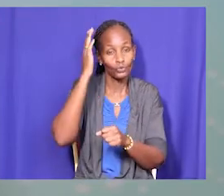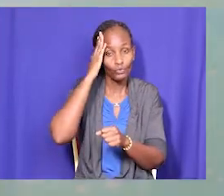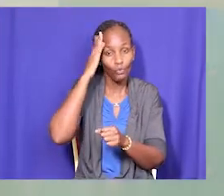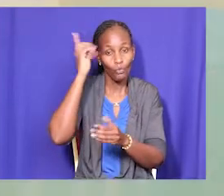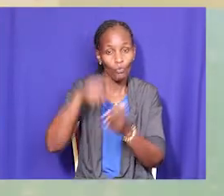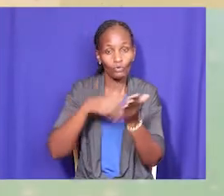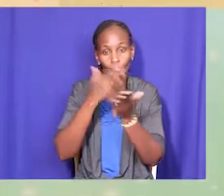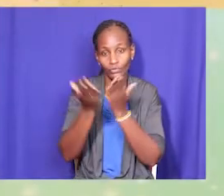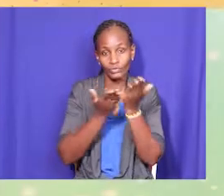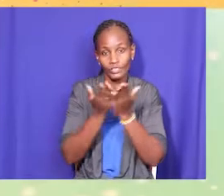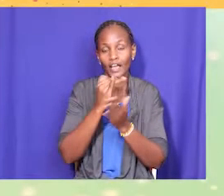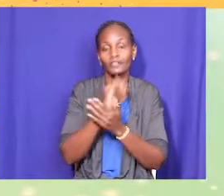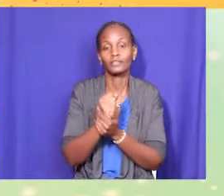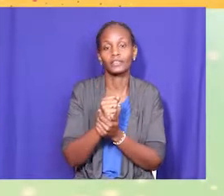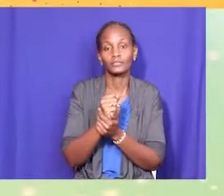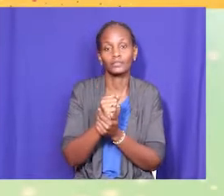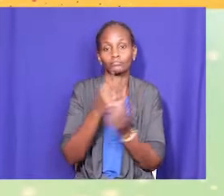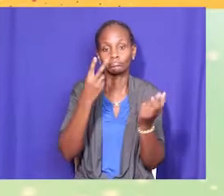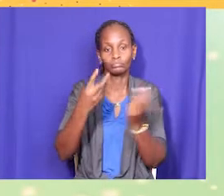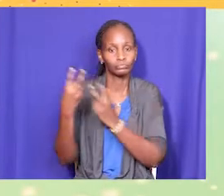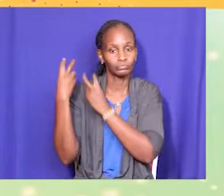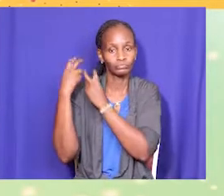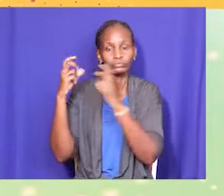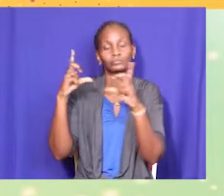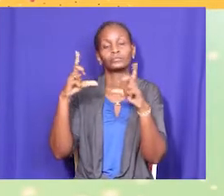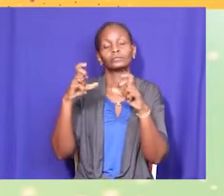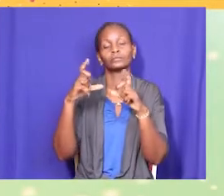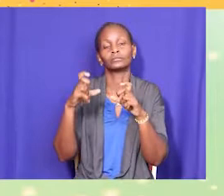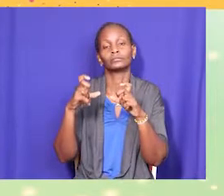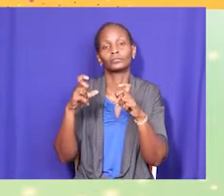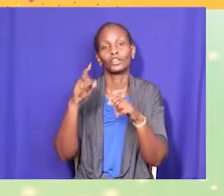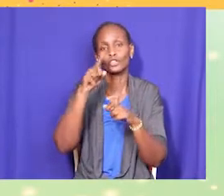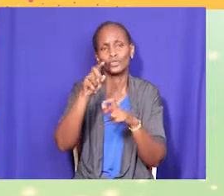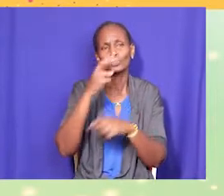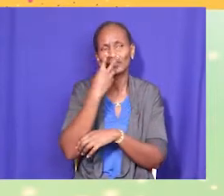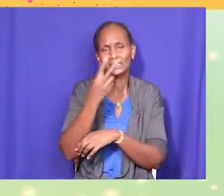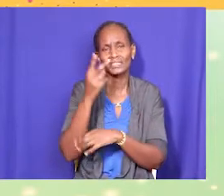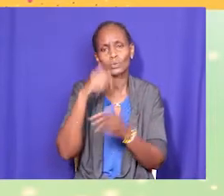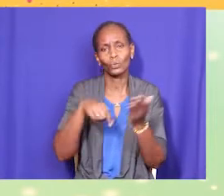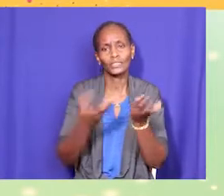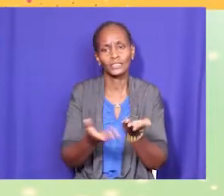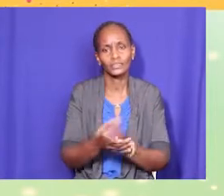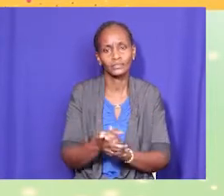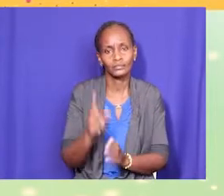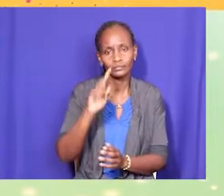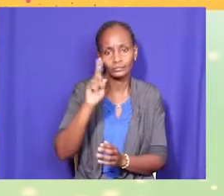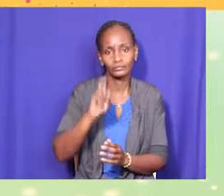Look at the pictures that are running here. What do you see?